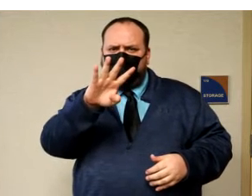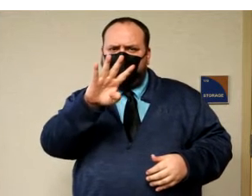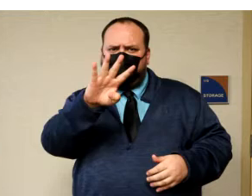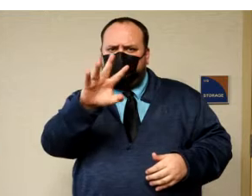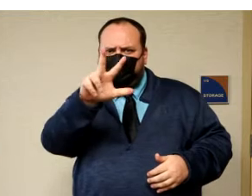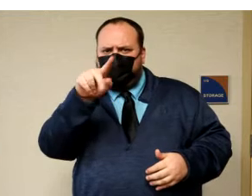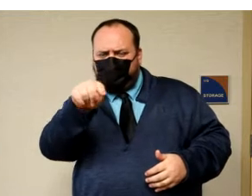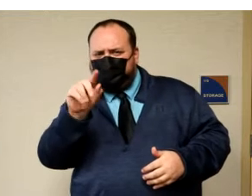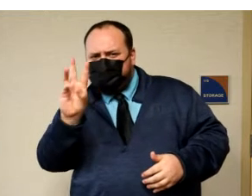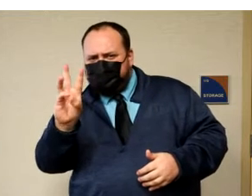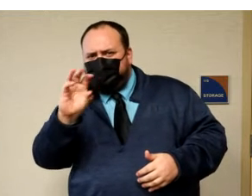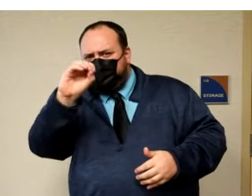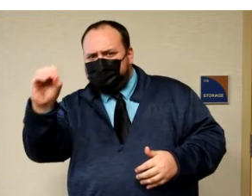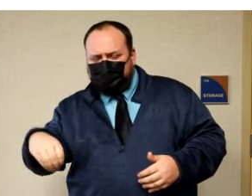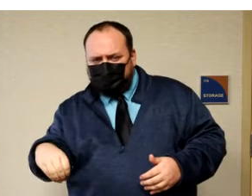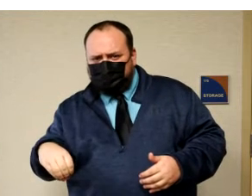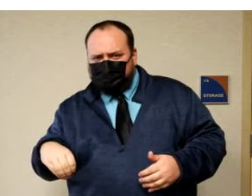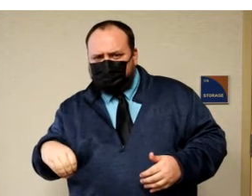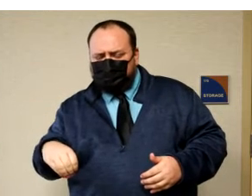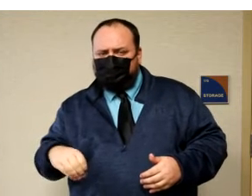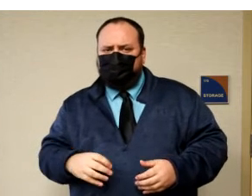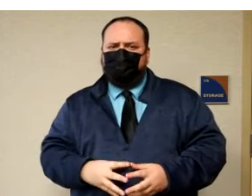43.6% Hispanic CVAP.